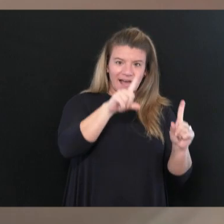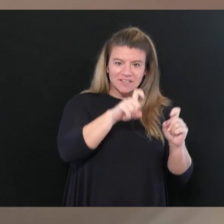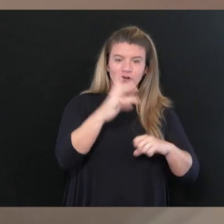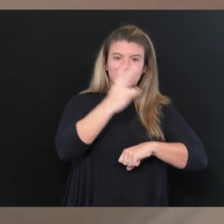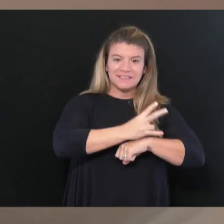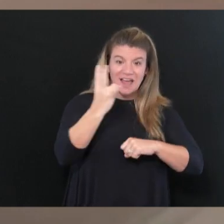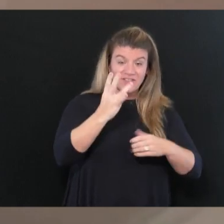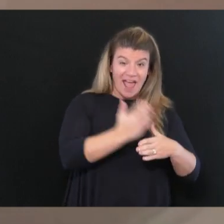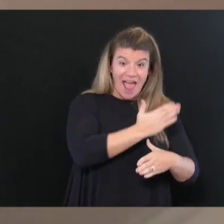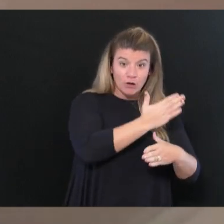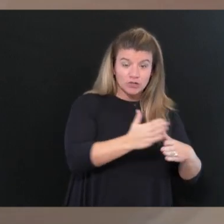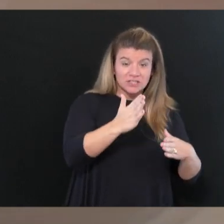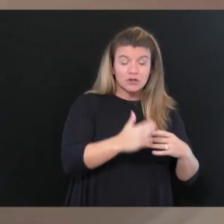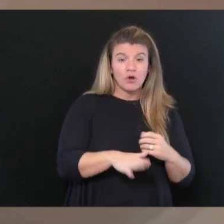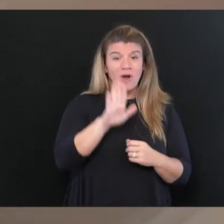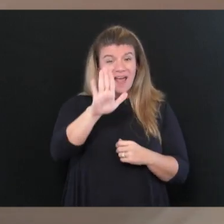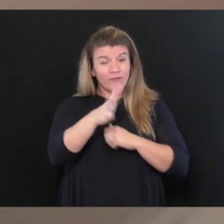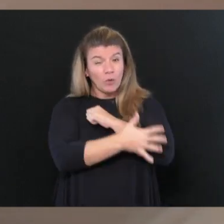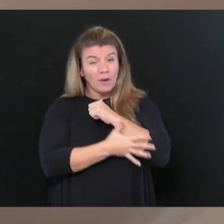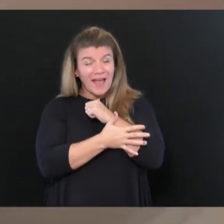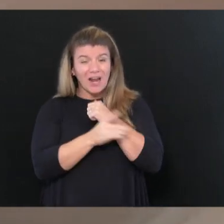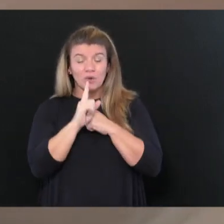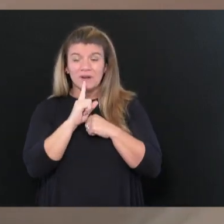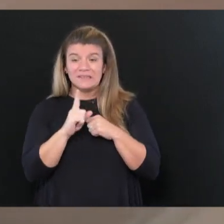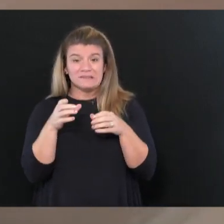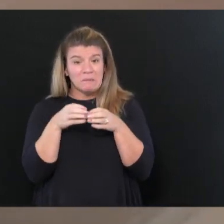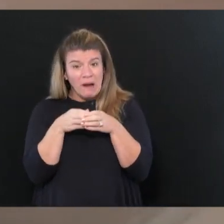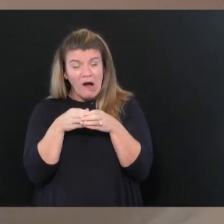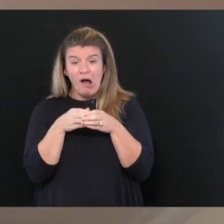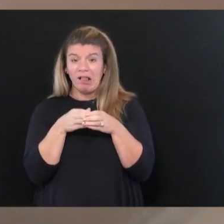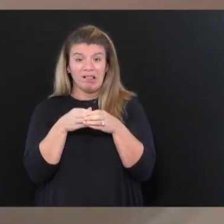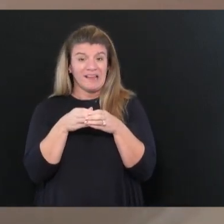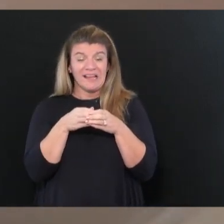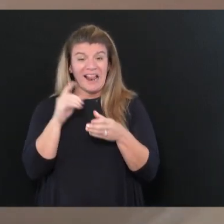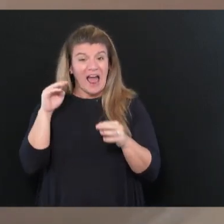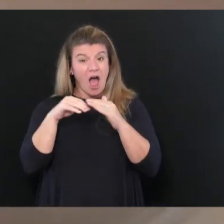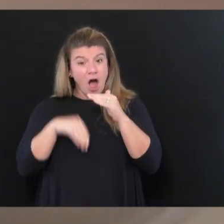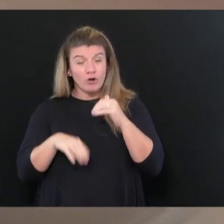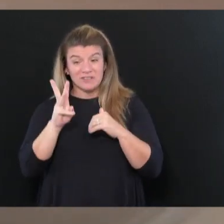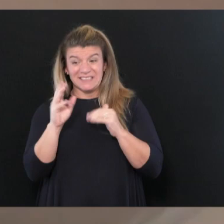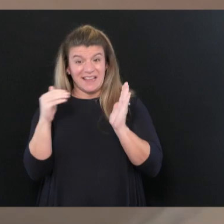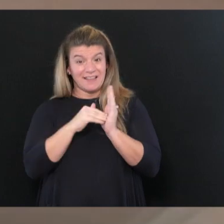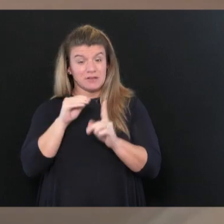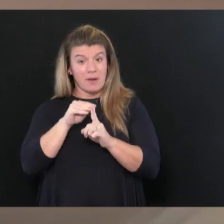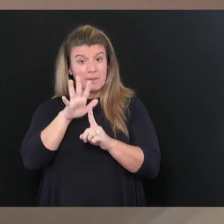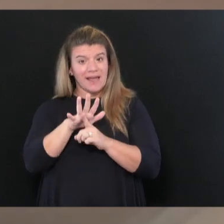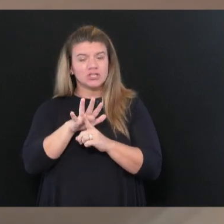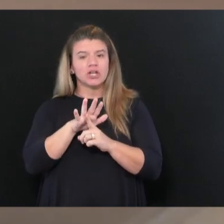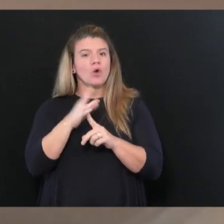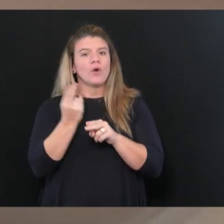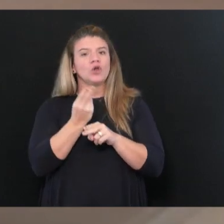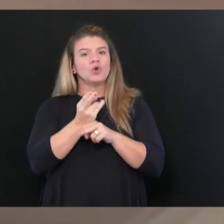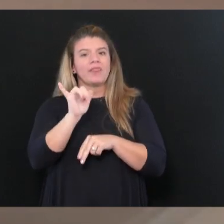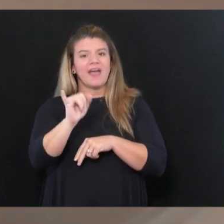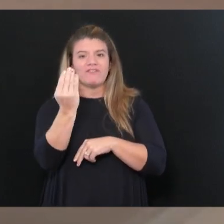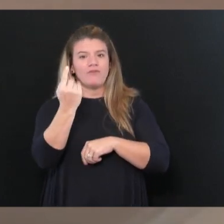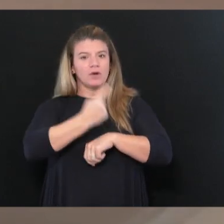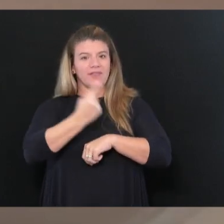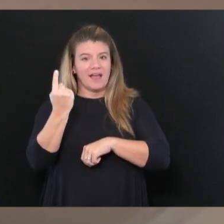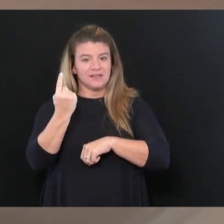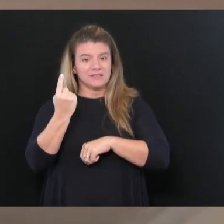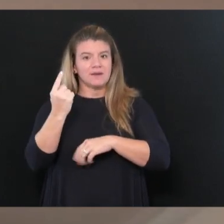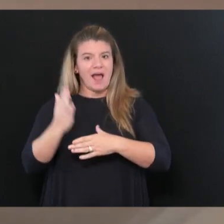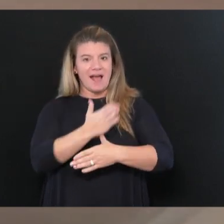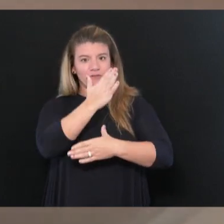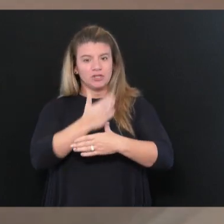the county was really small, less than 16,000 population on a 14-day rolling average, corrected that for 100,000